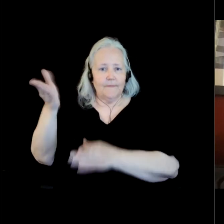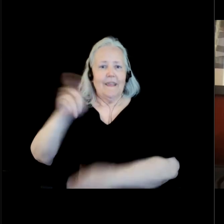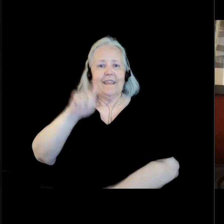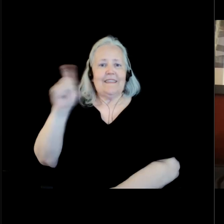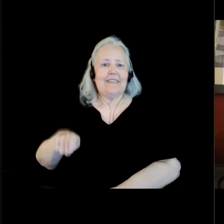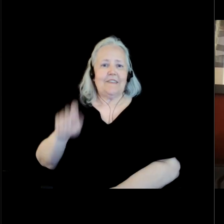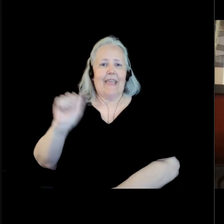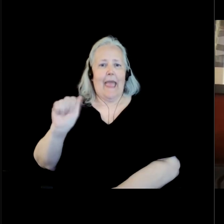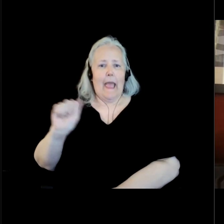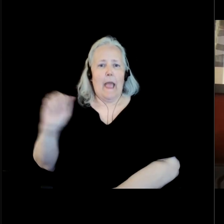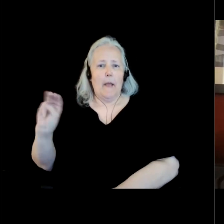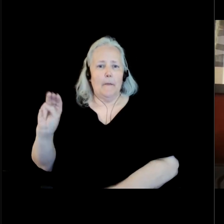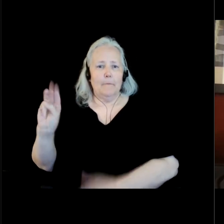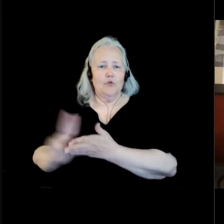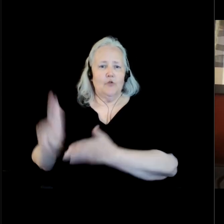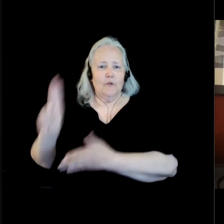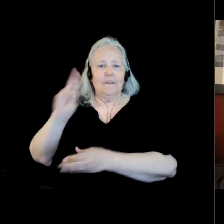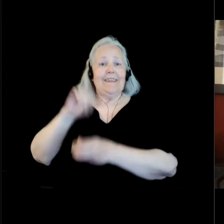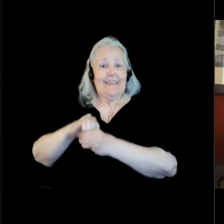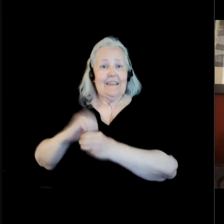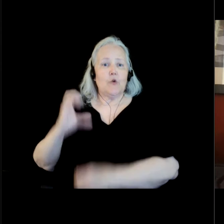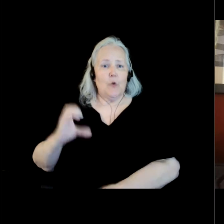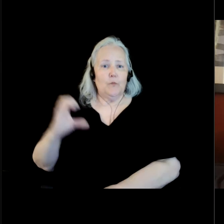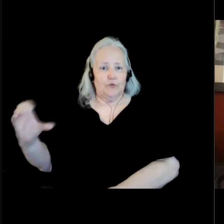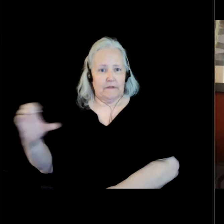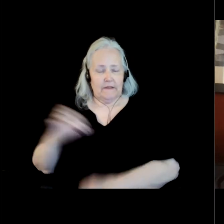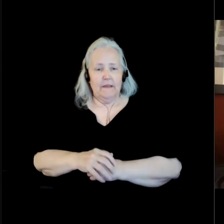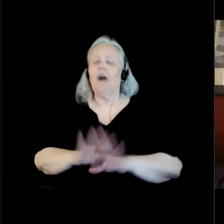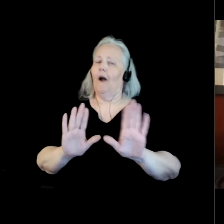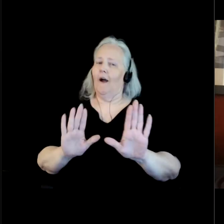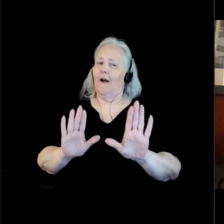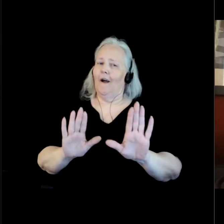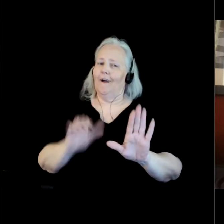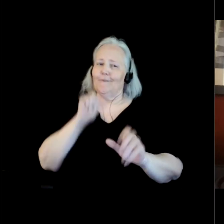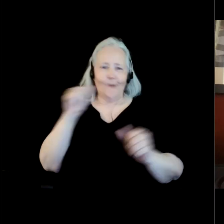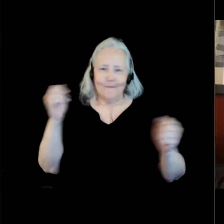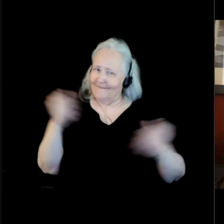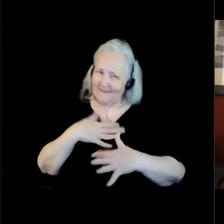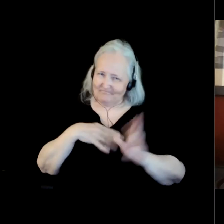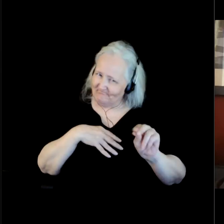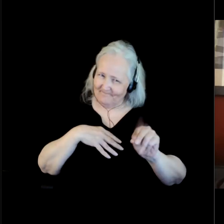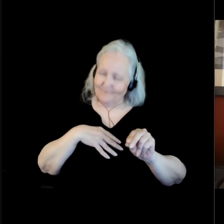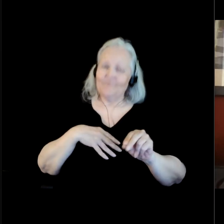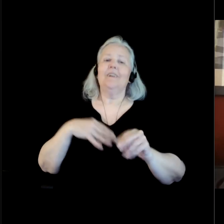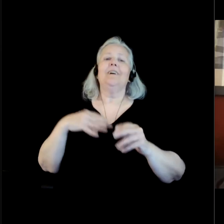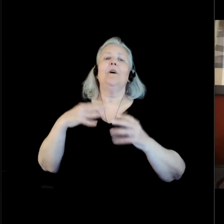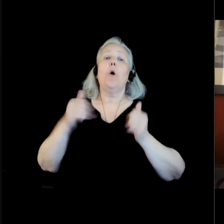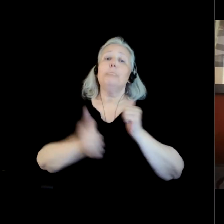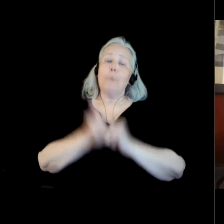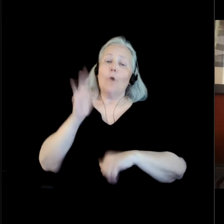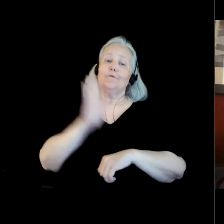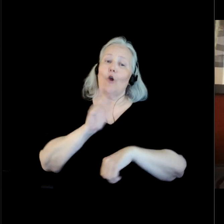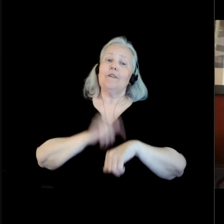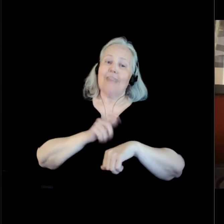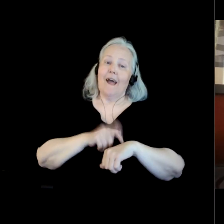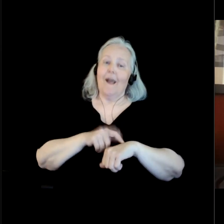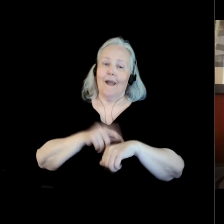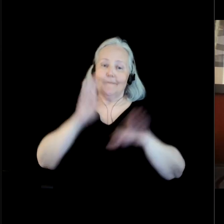A&M University in Corpus Christi. But fear not, although much of her time nowadays goes into supporting